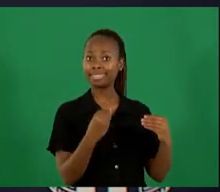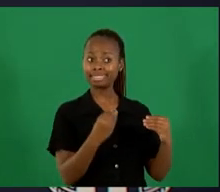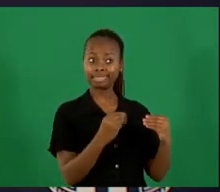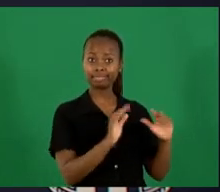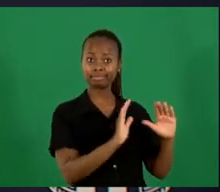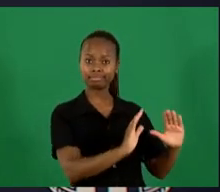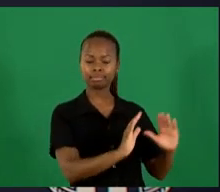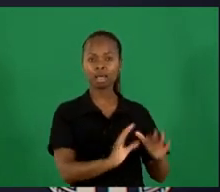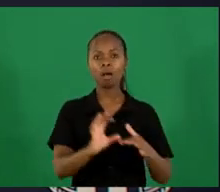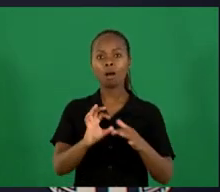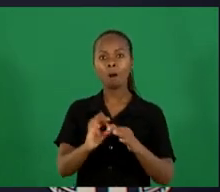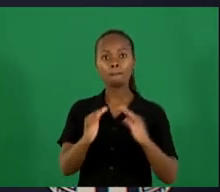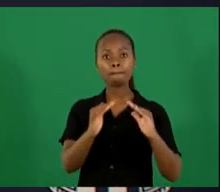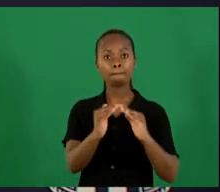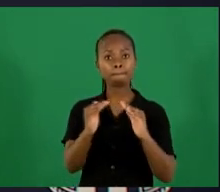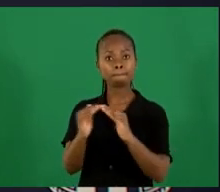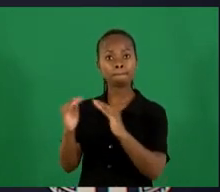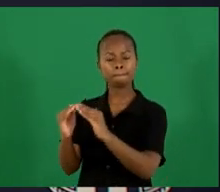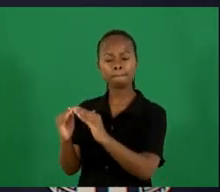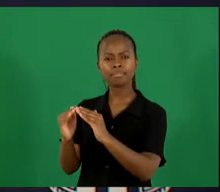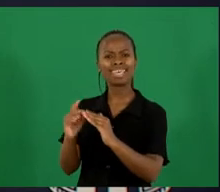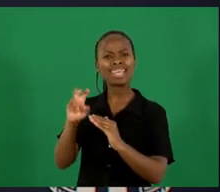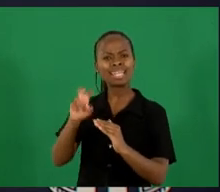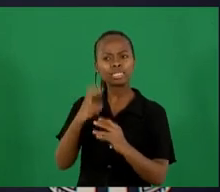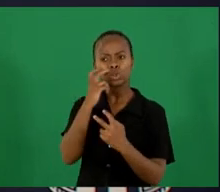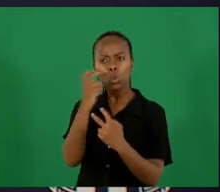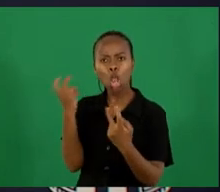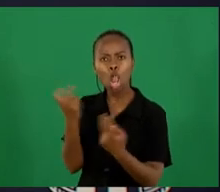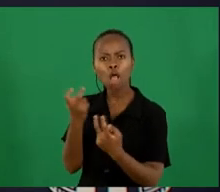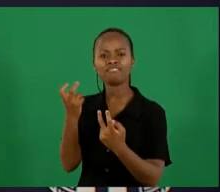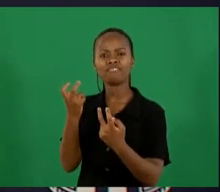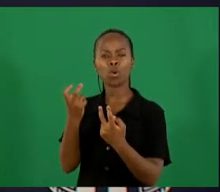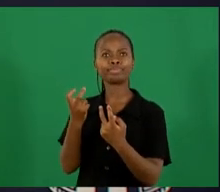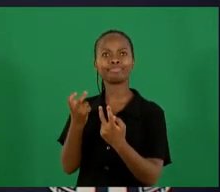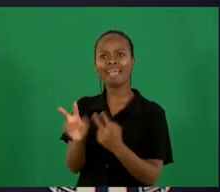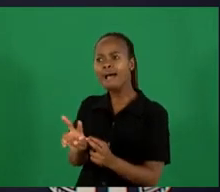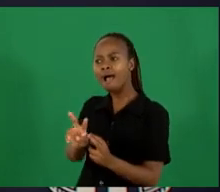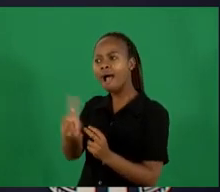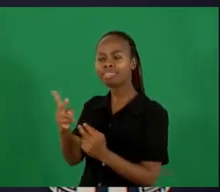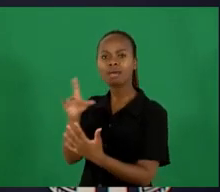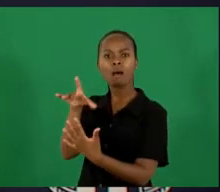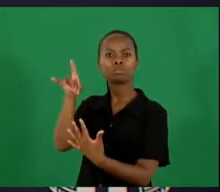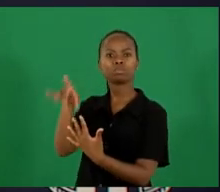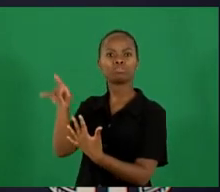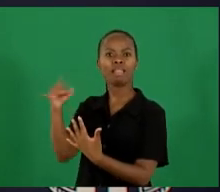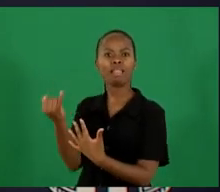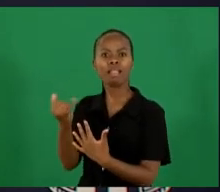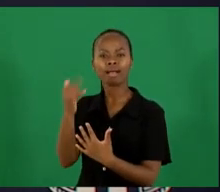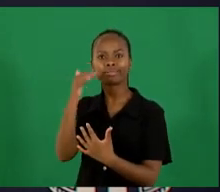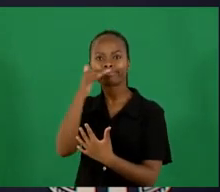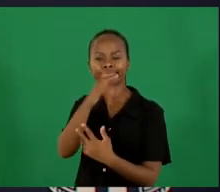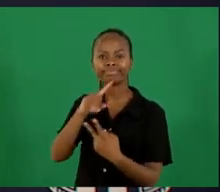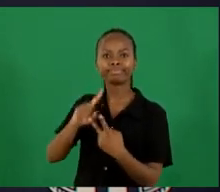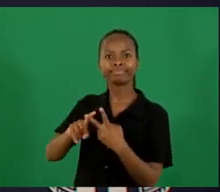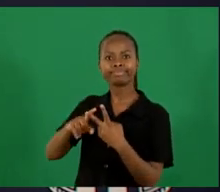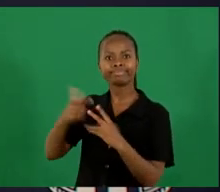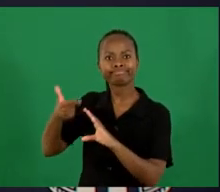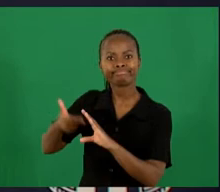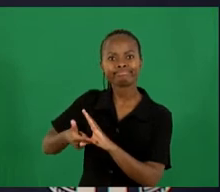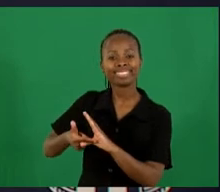households have to try and find alternative energy that might be positive for investment, but